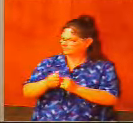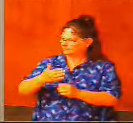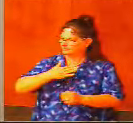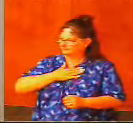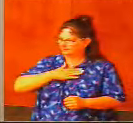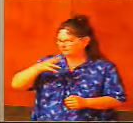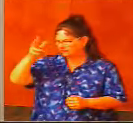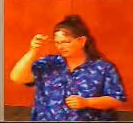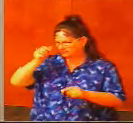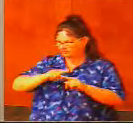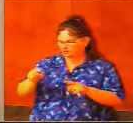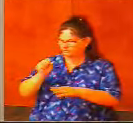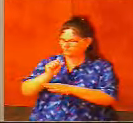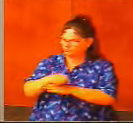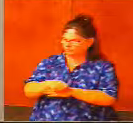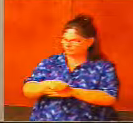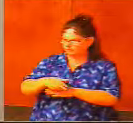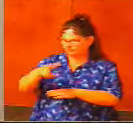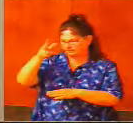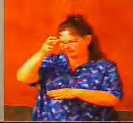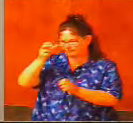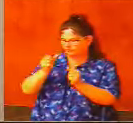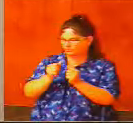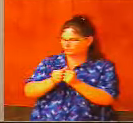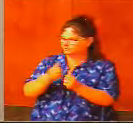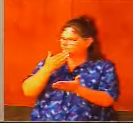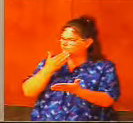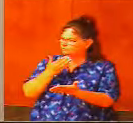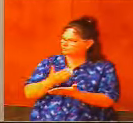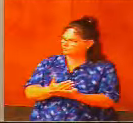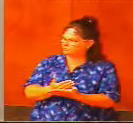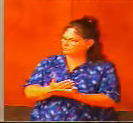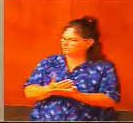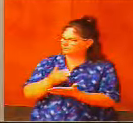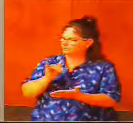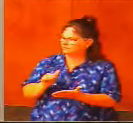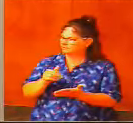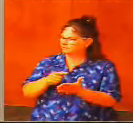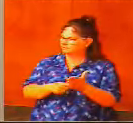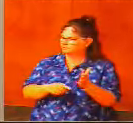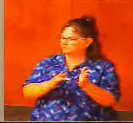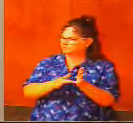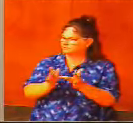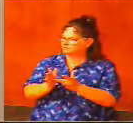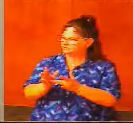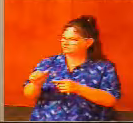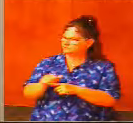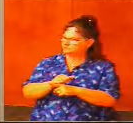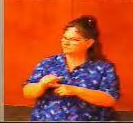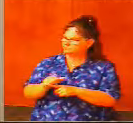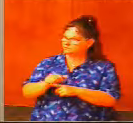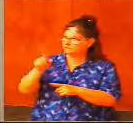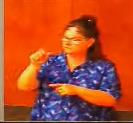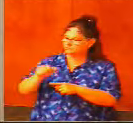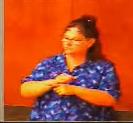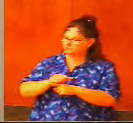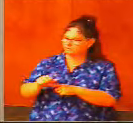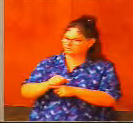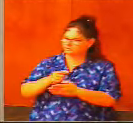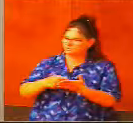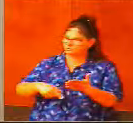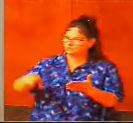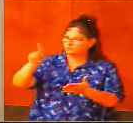evil with good." And that's what Jesus practiced. Jesus practiced what he preached.